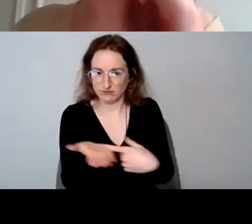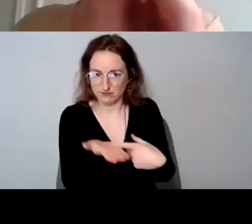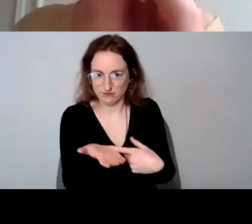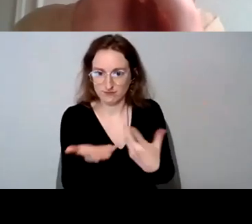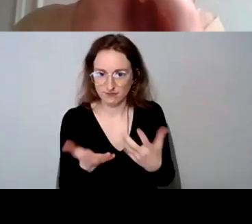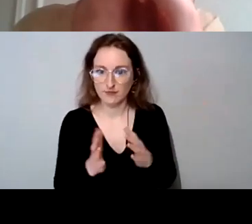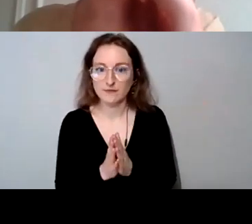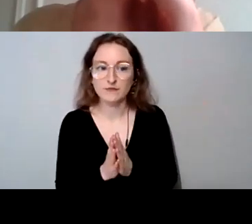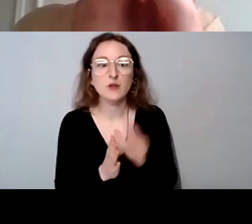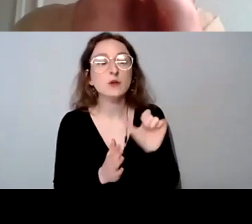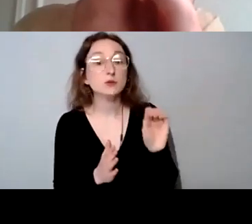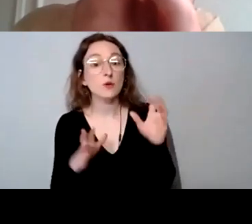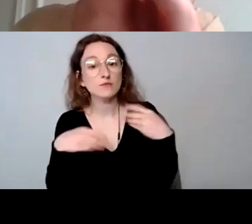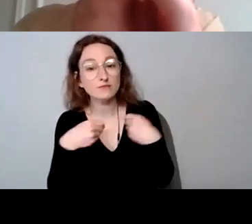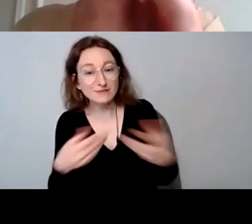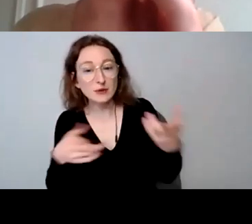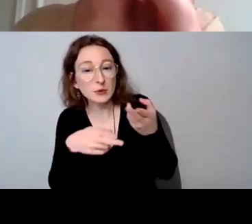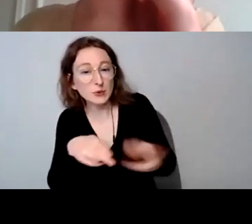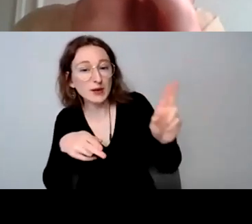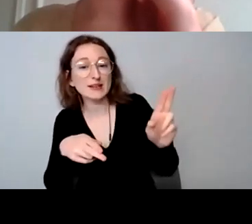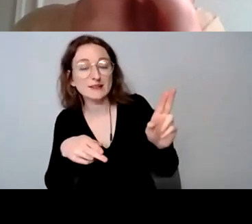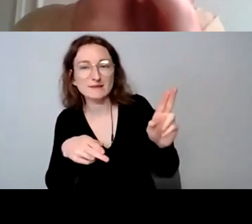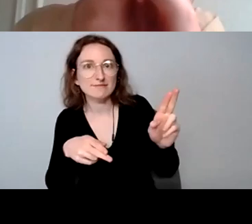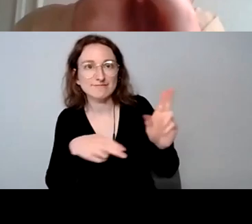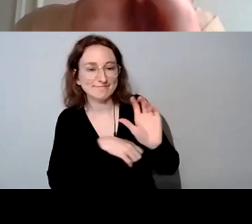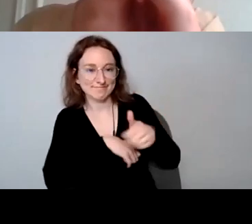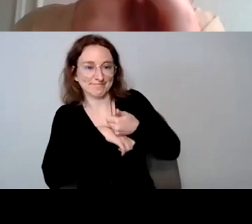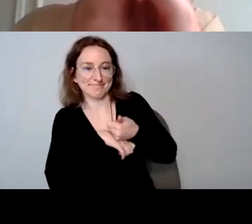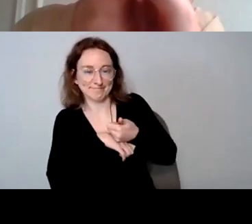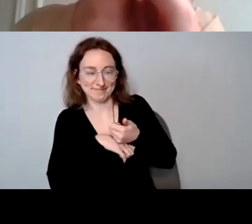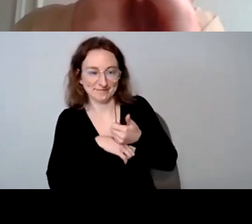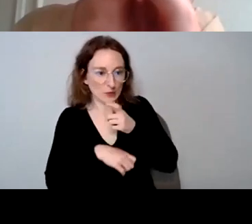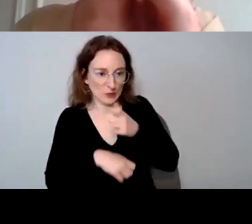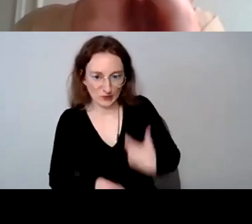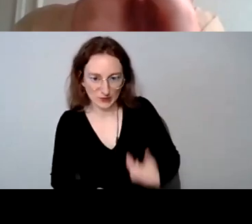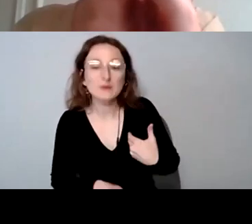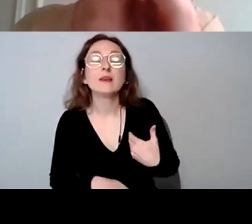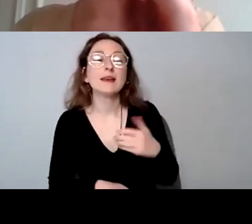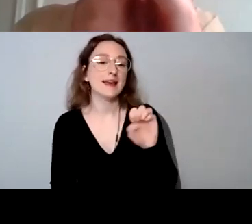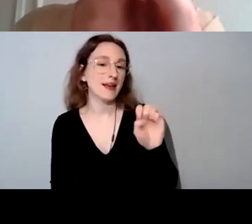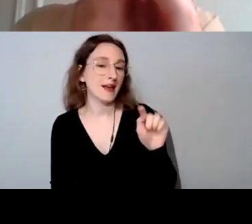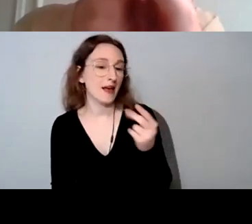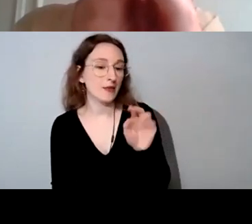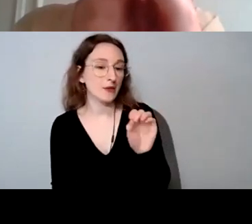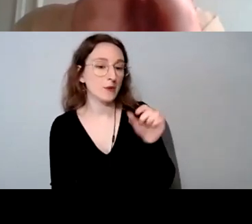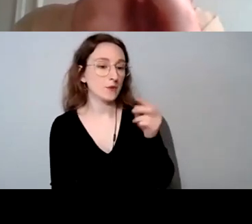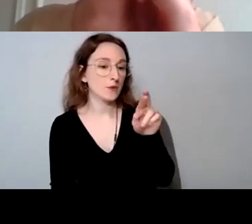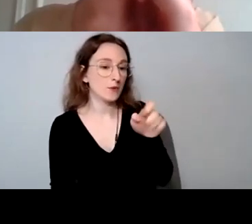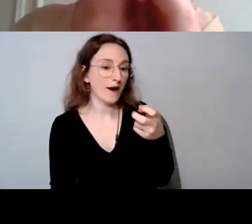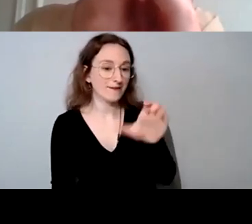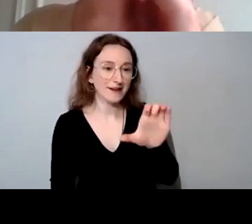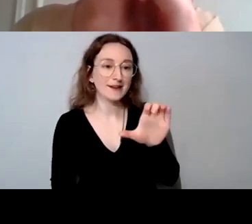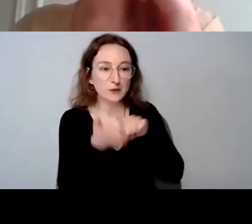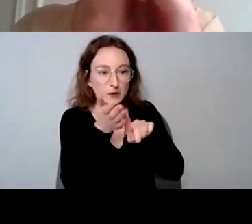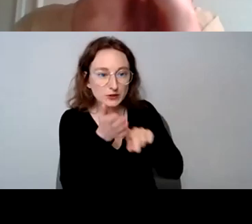give a very quick, to situate myself, I have done ethnographic research in Russia. I worked